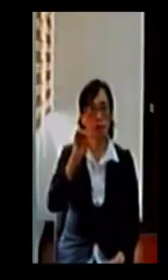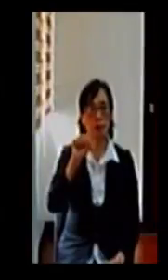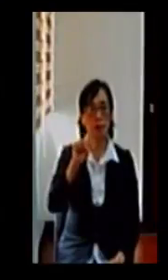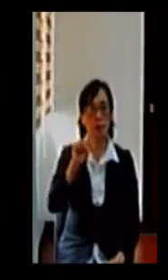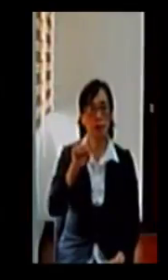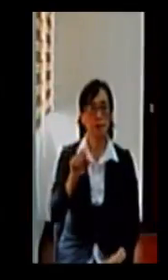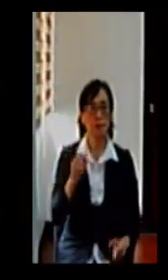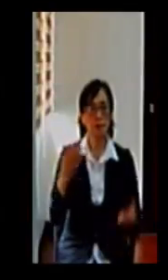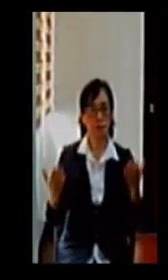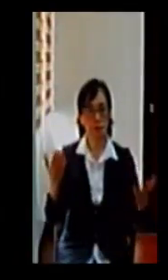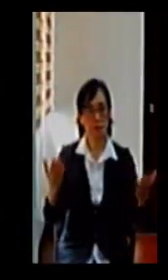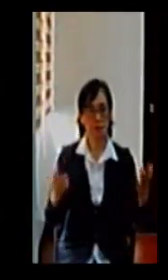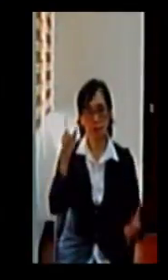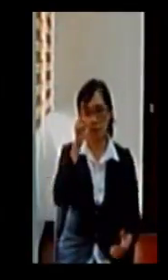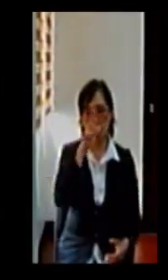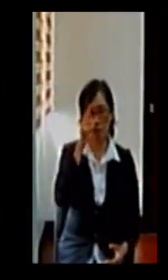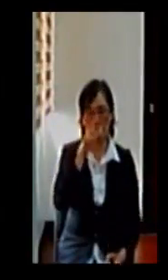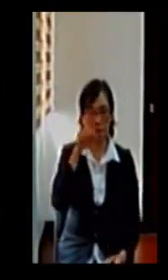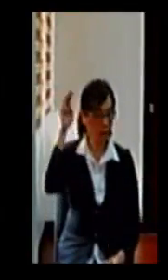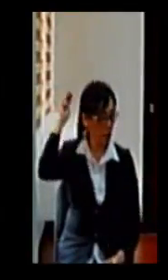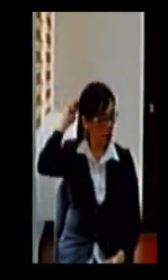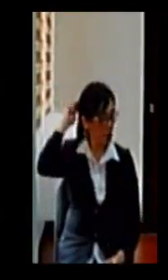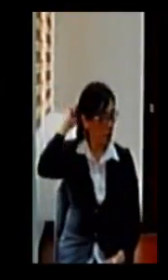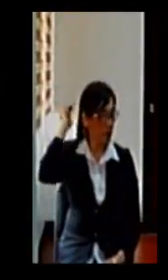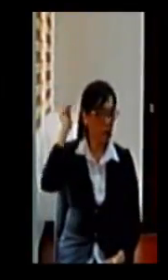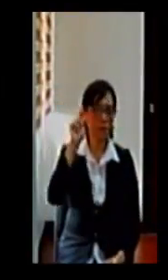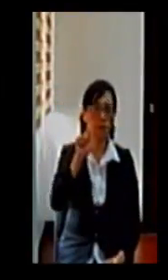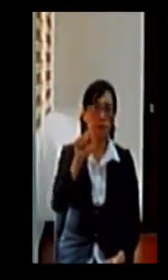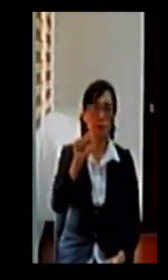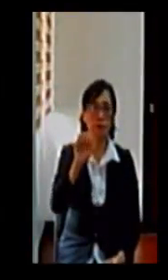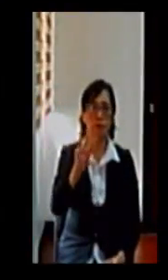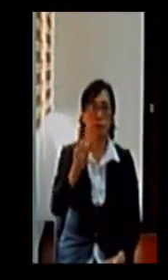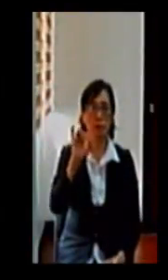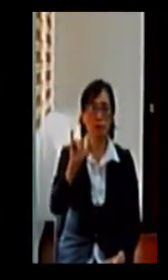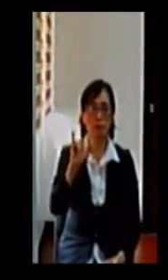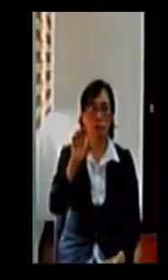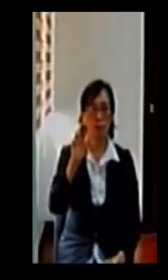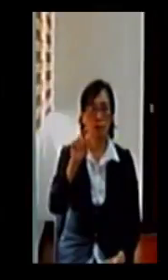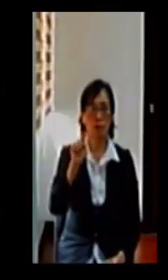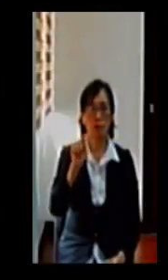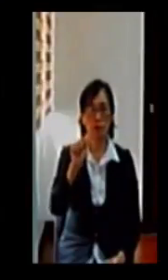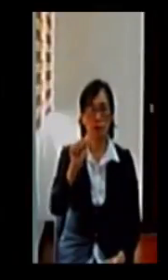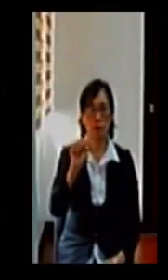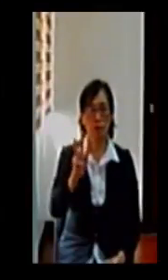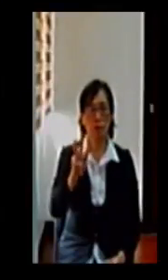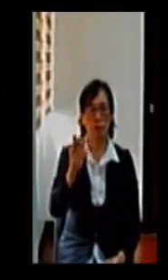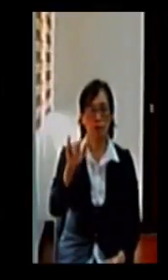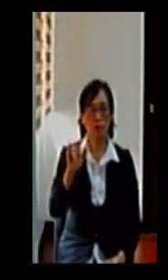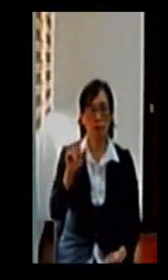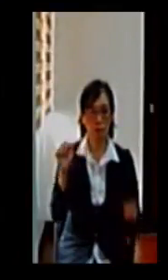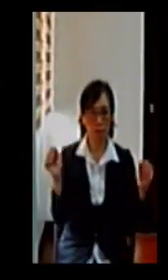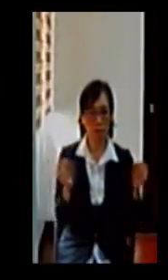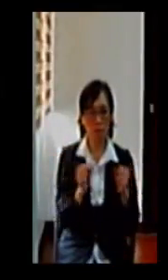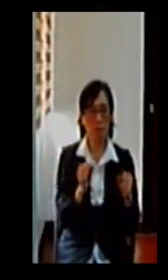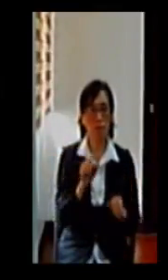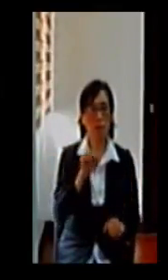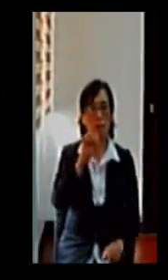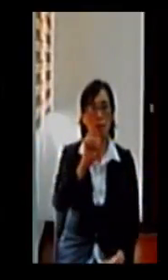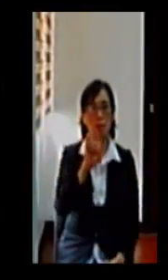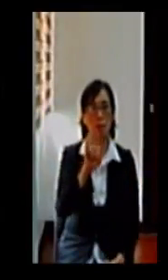Luzon and Mindanao, Tawi-Tawi, and the list goes on. You know, Sibuyan